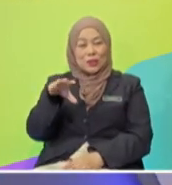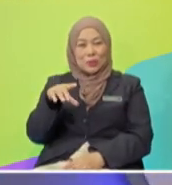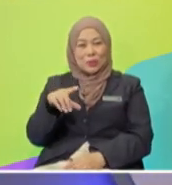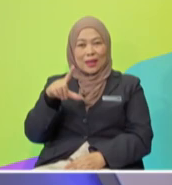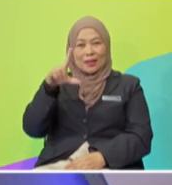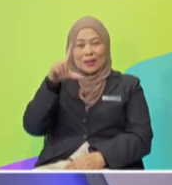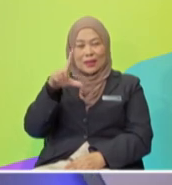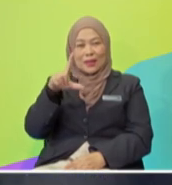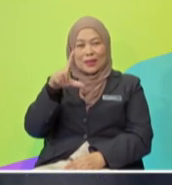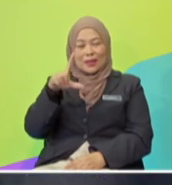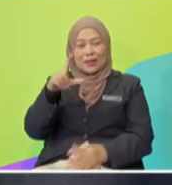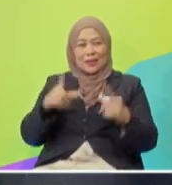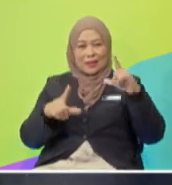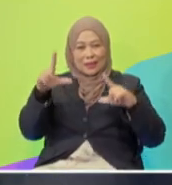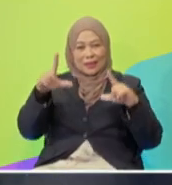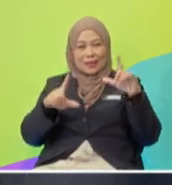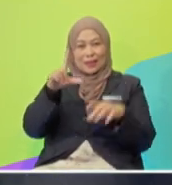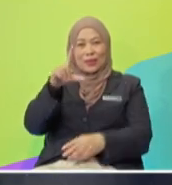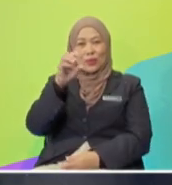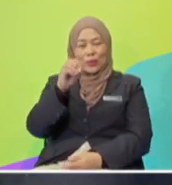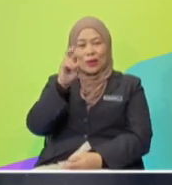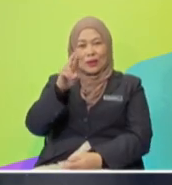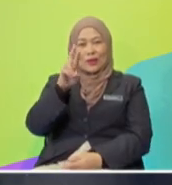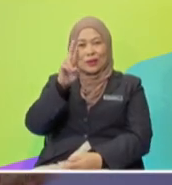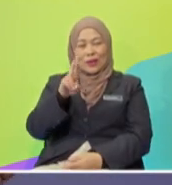together. Lorry.